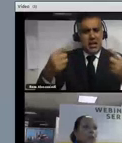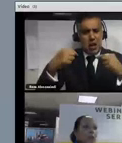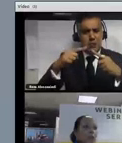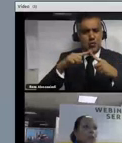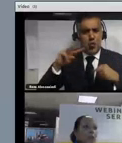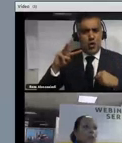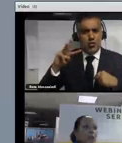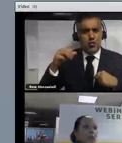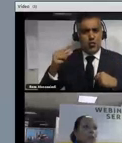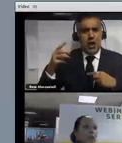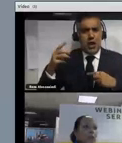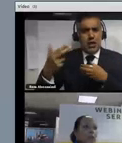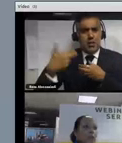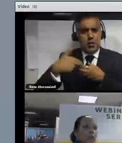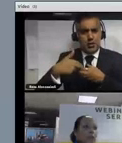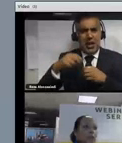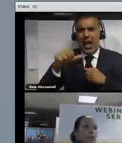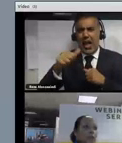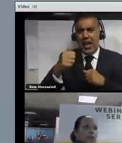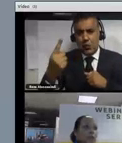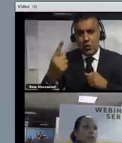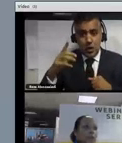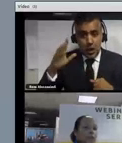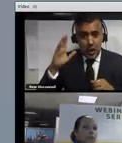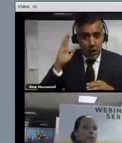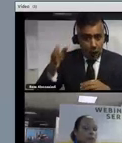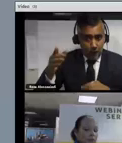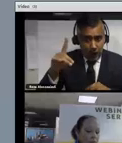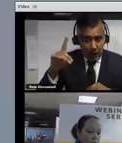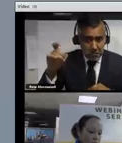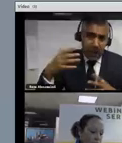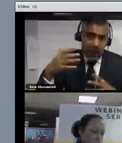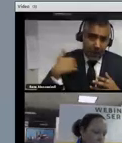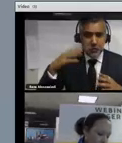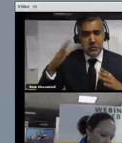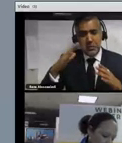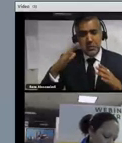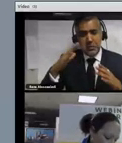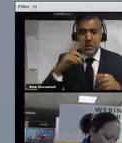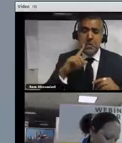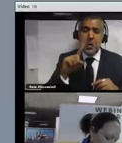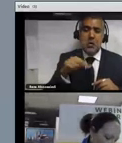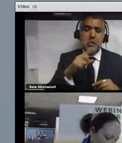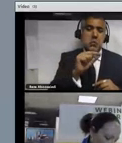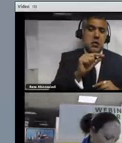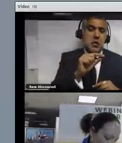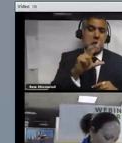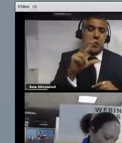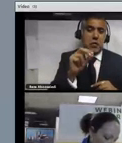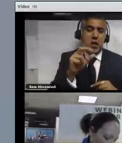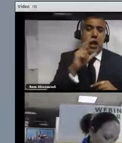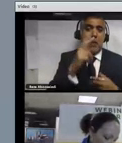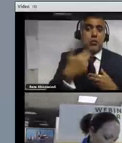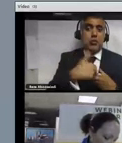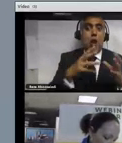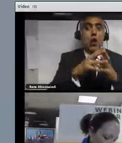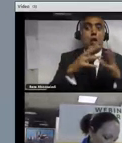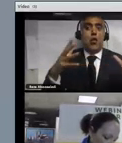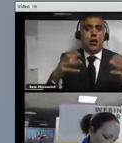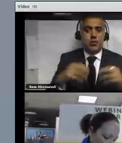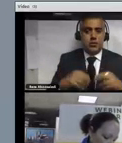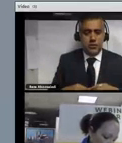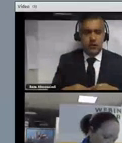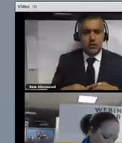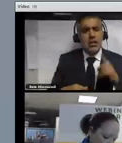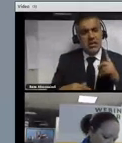and participate in it, and over 100 have to some extent, although there's really only maybe 20 or 30 that have participated a lot. There have been